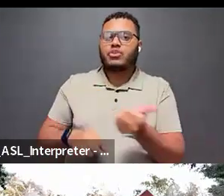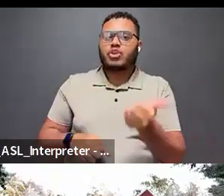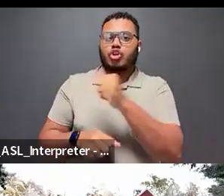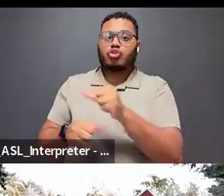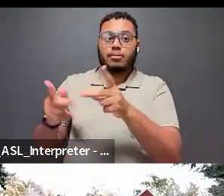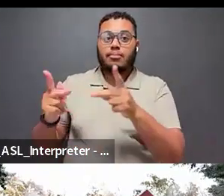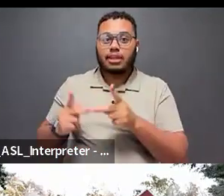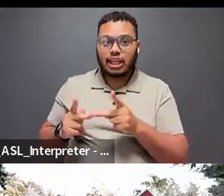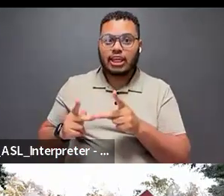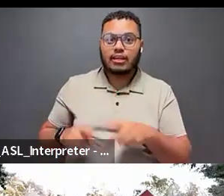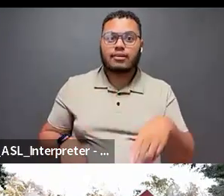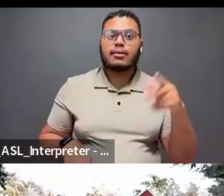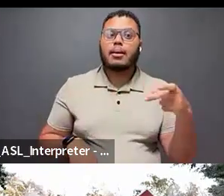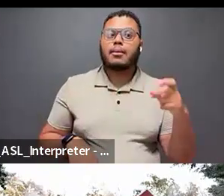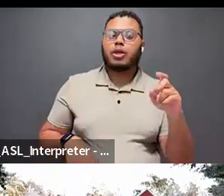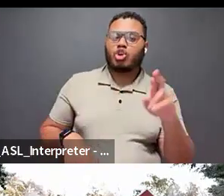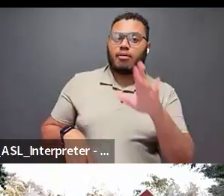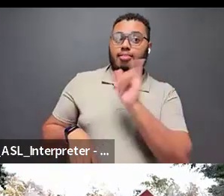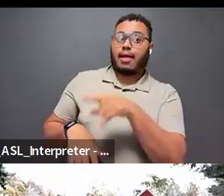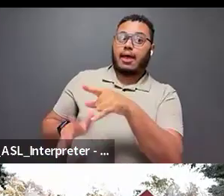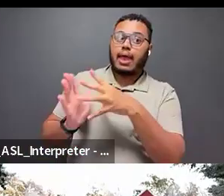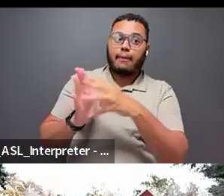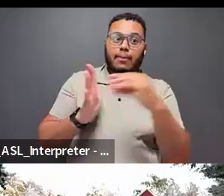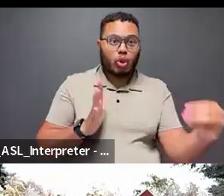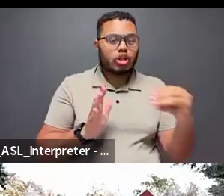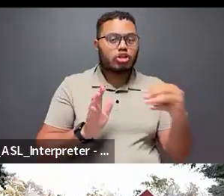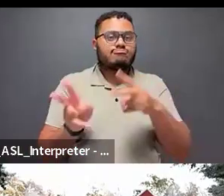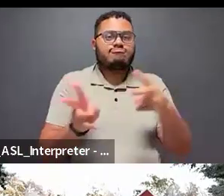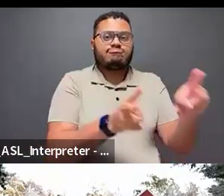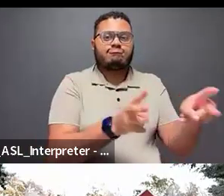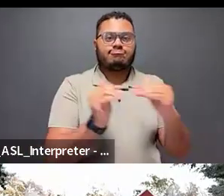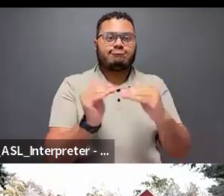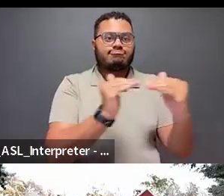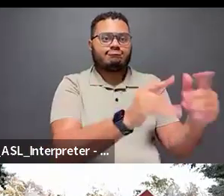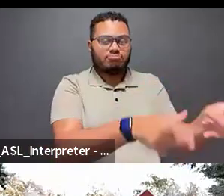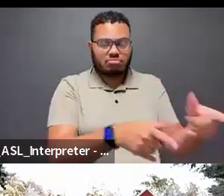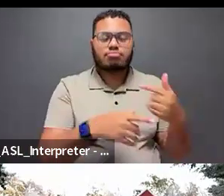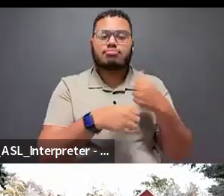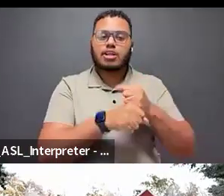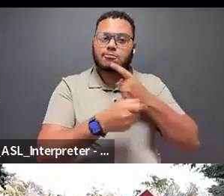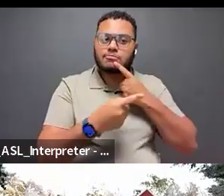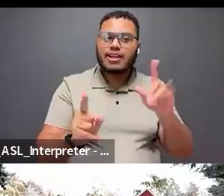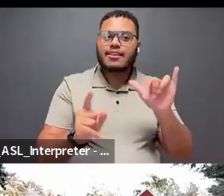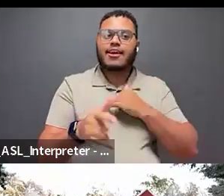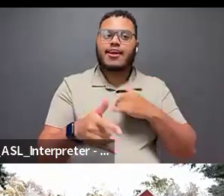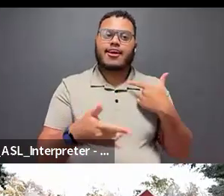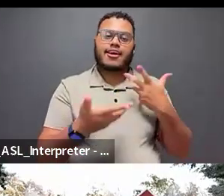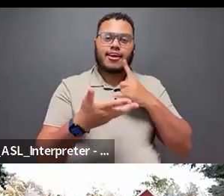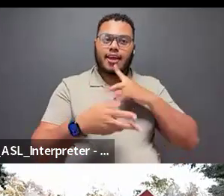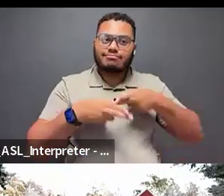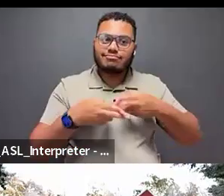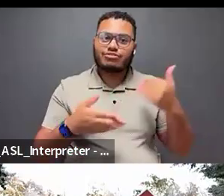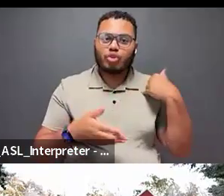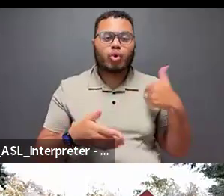Yeah, that process of emulation and sort of documenting what works. It's like I indicated earlier, it's like we've been on,